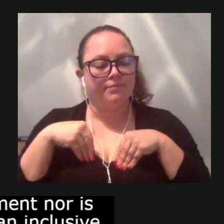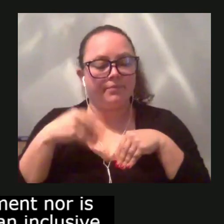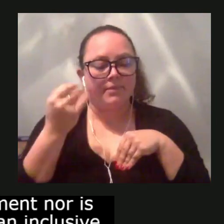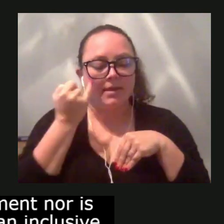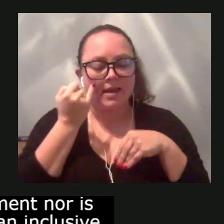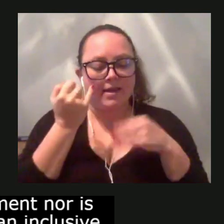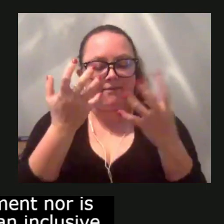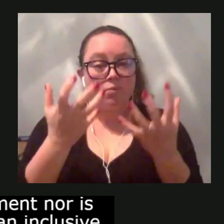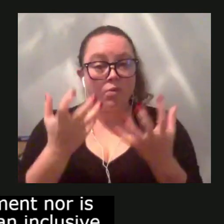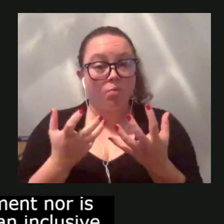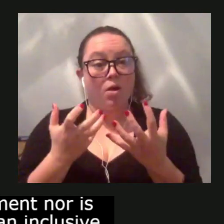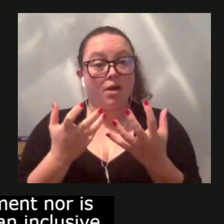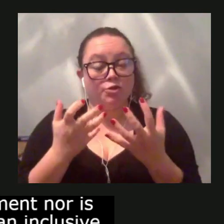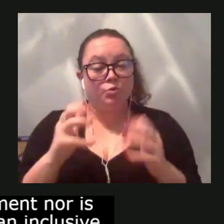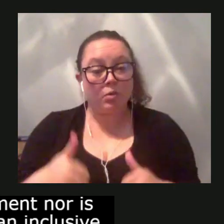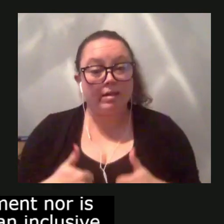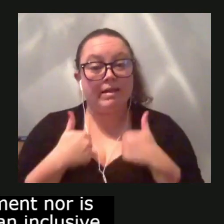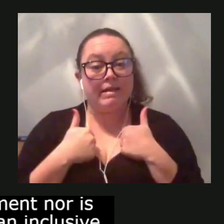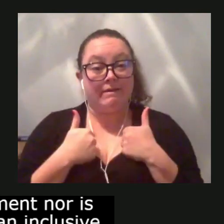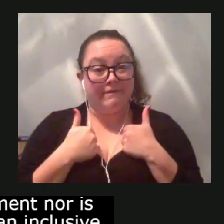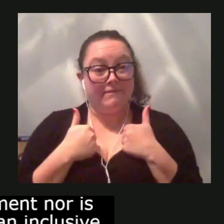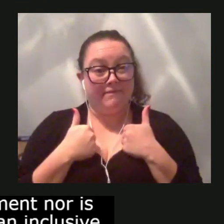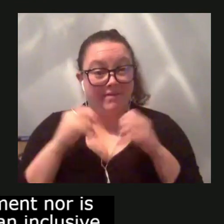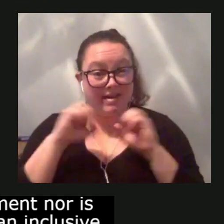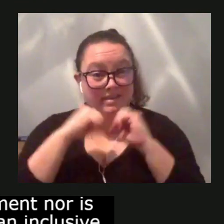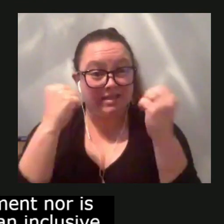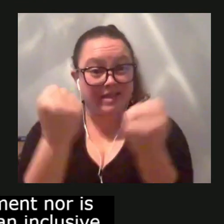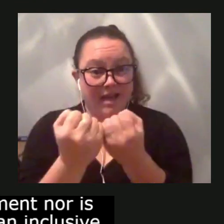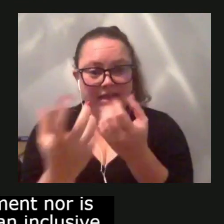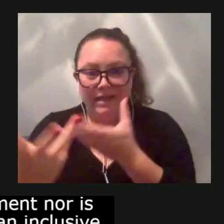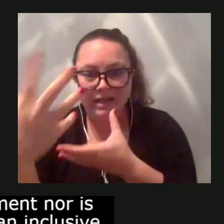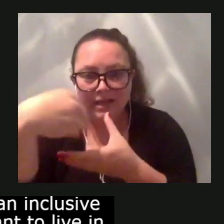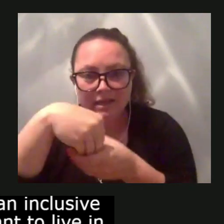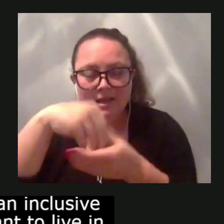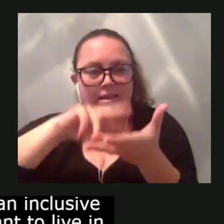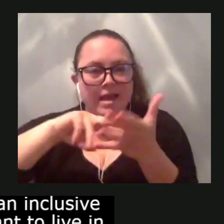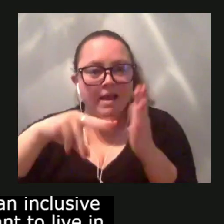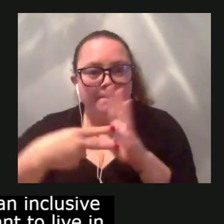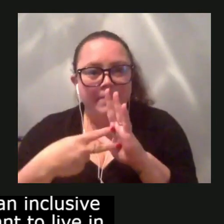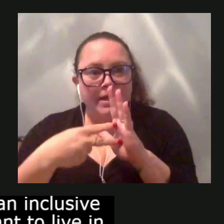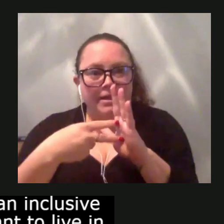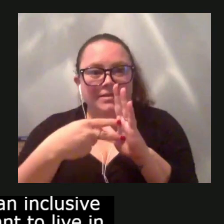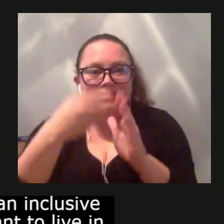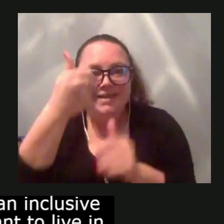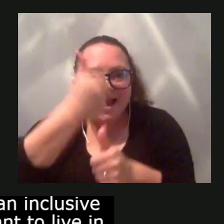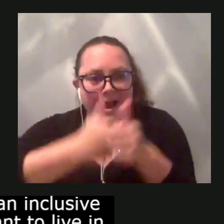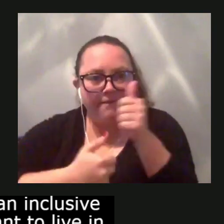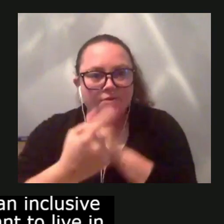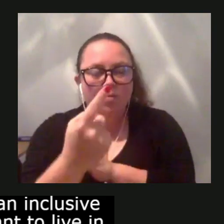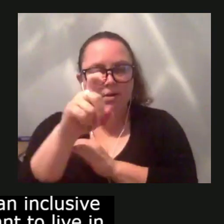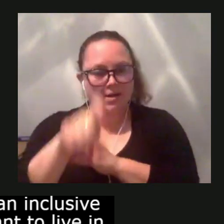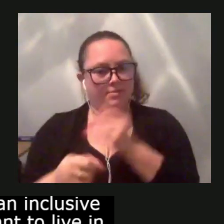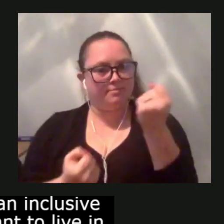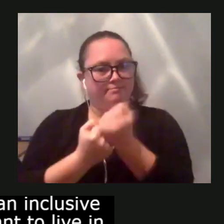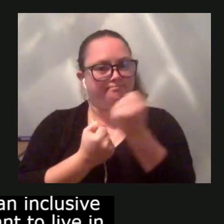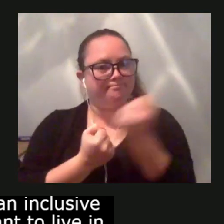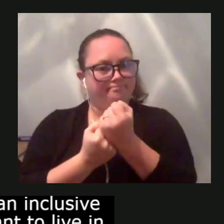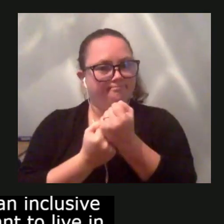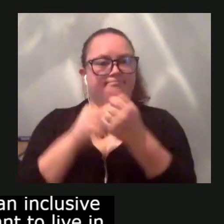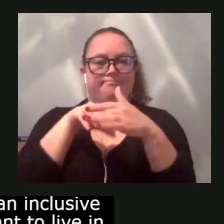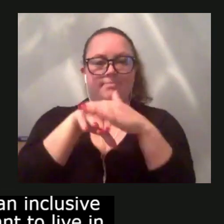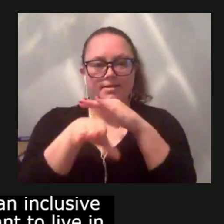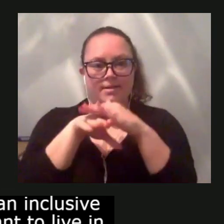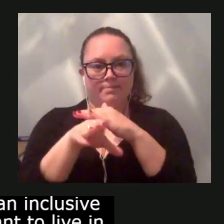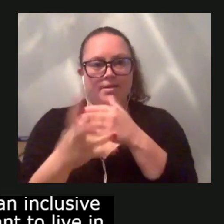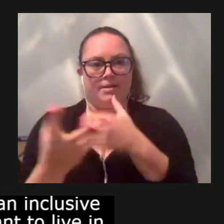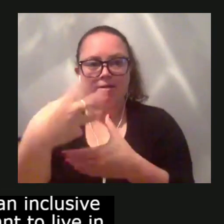a society which is inclusive and which is for everyone, we'll have all to work for it. So